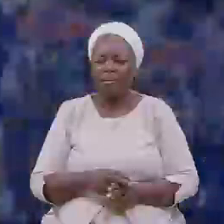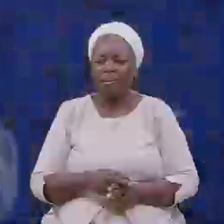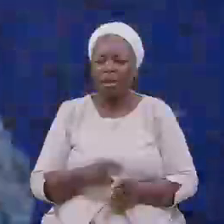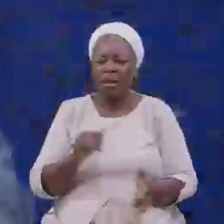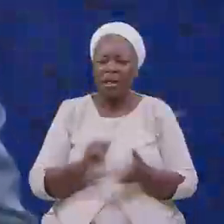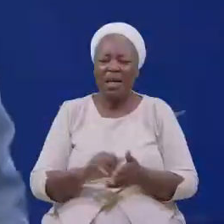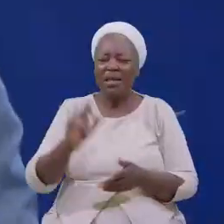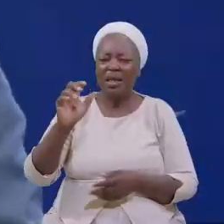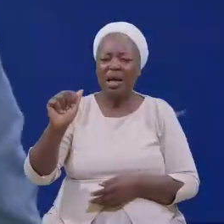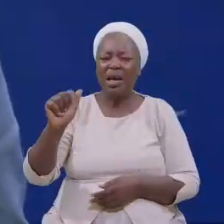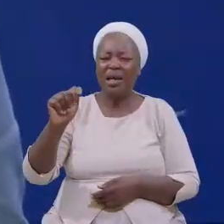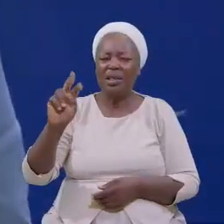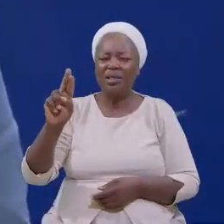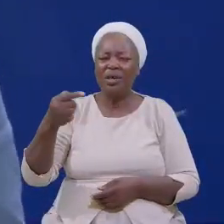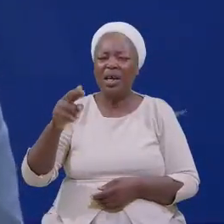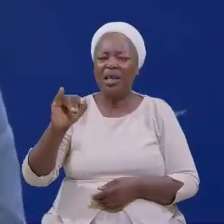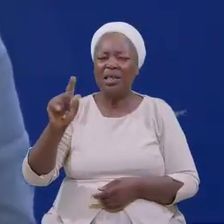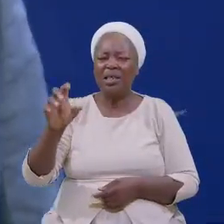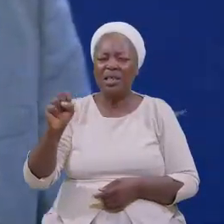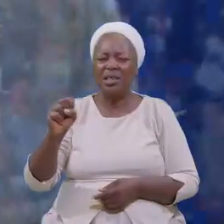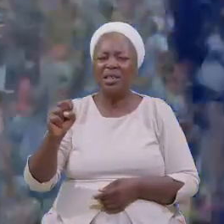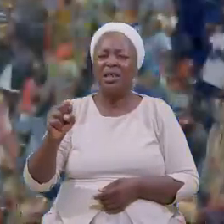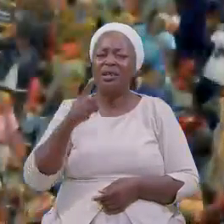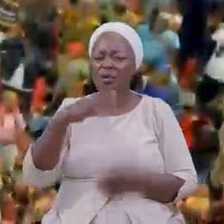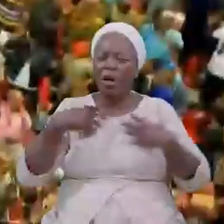Arthritis, you are healed in Jesus' name.